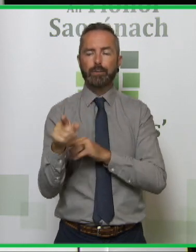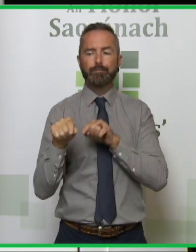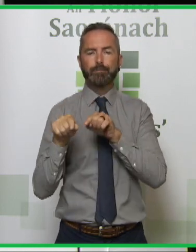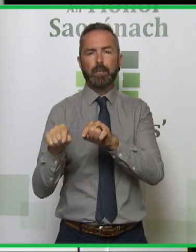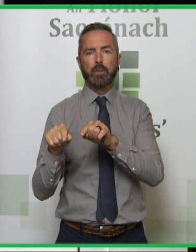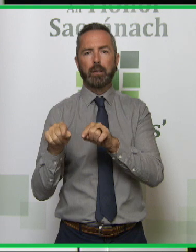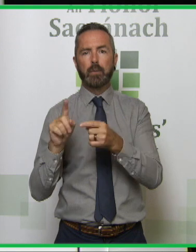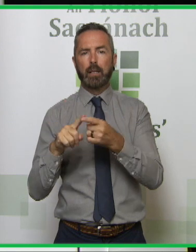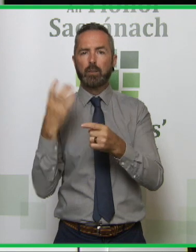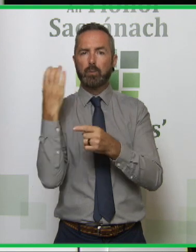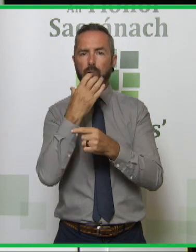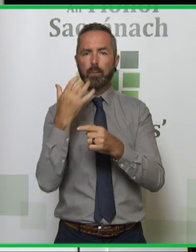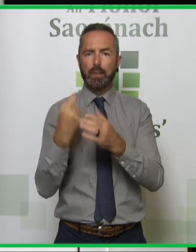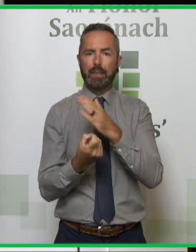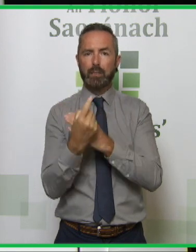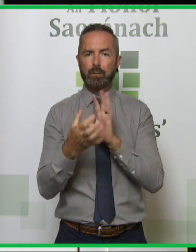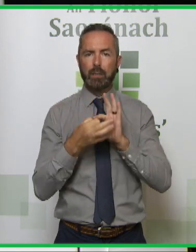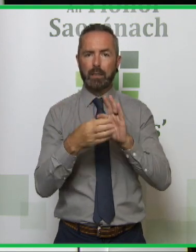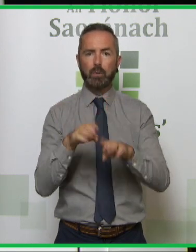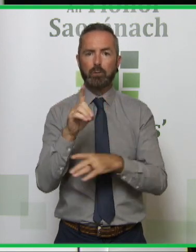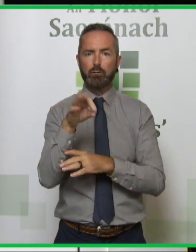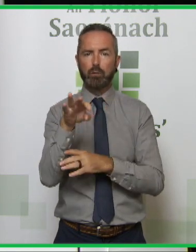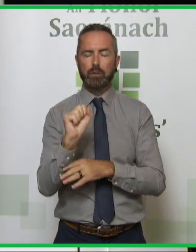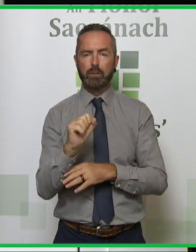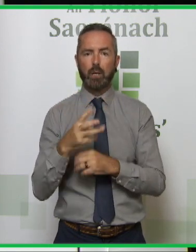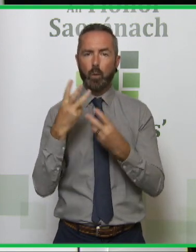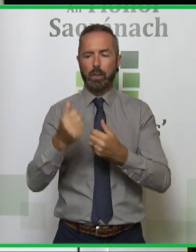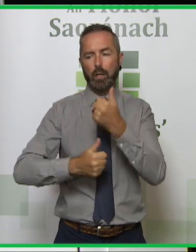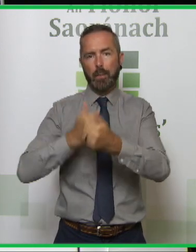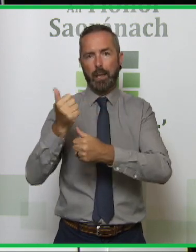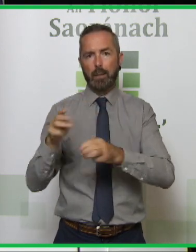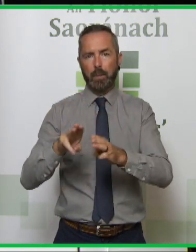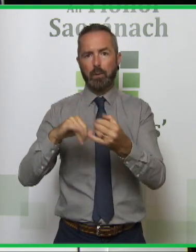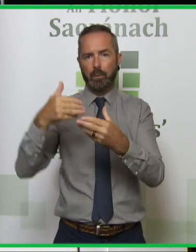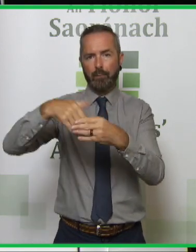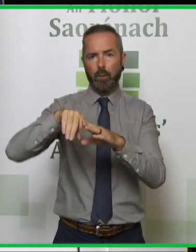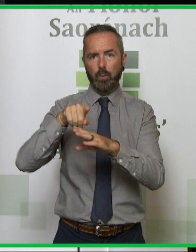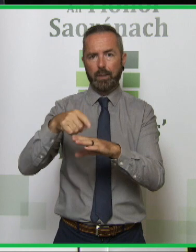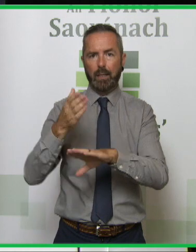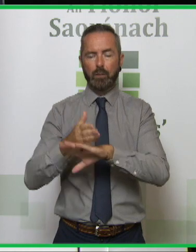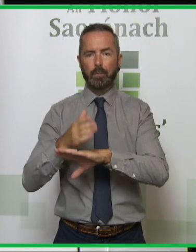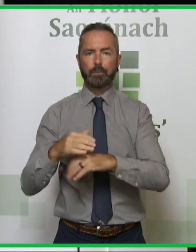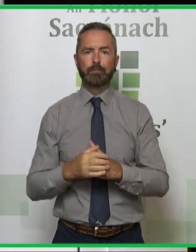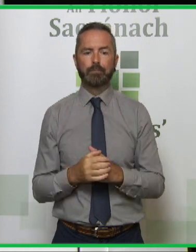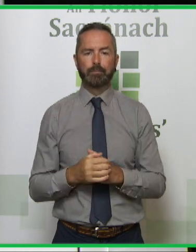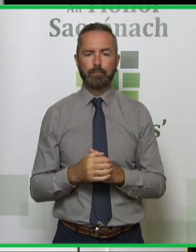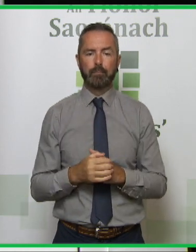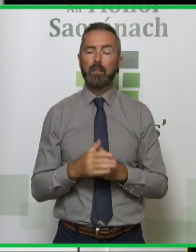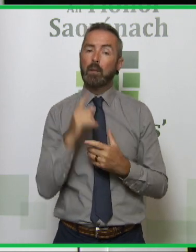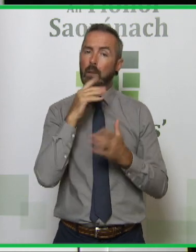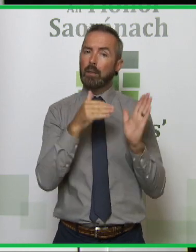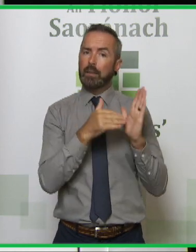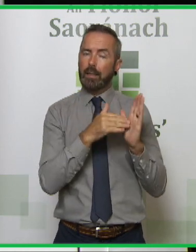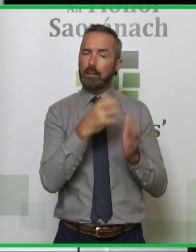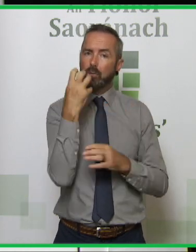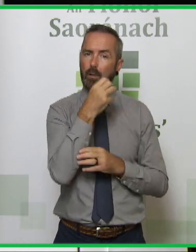around drugs. So I want to commend the task force on that. Equally, the dilemma for us and the challenge for us is, yes, that's the criminal aspects on our